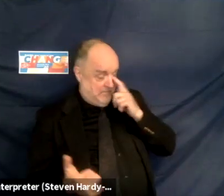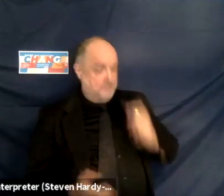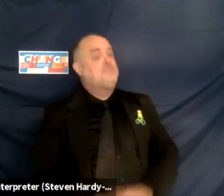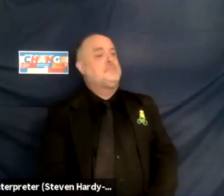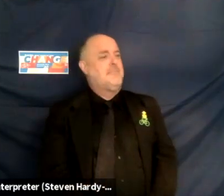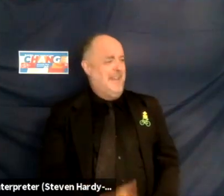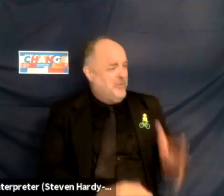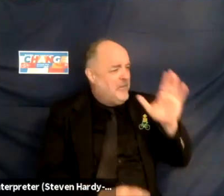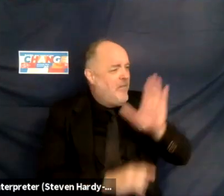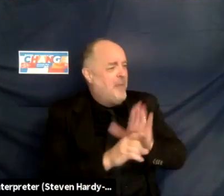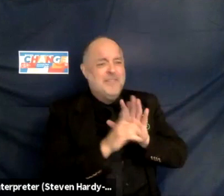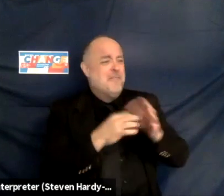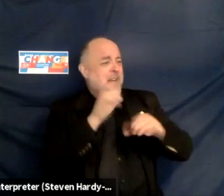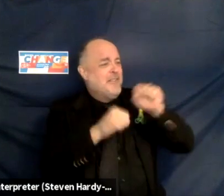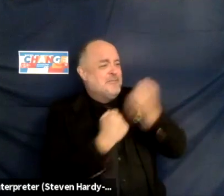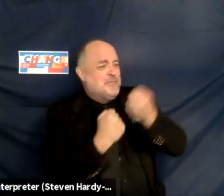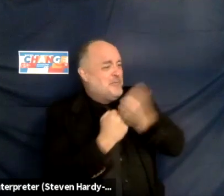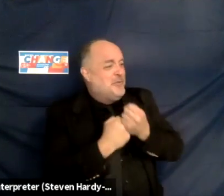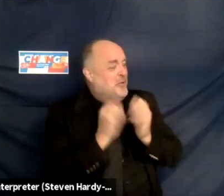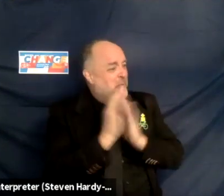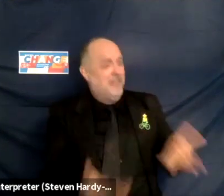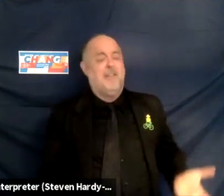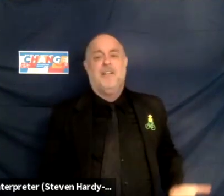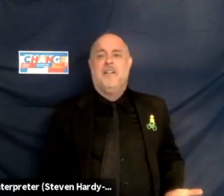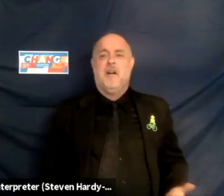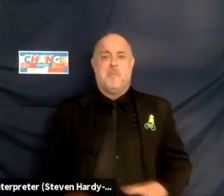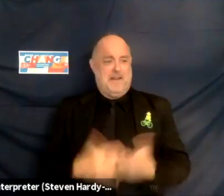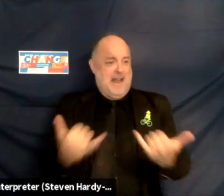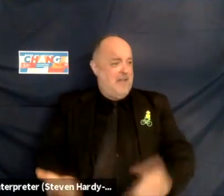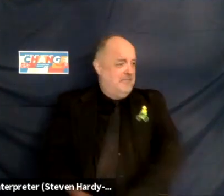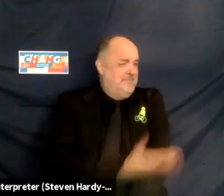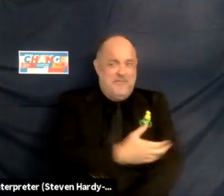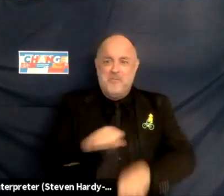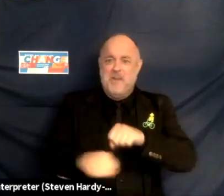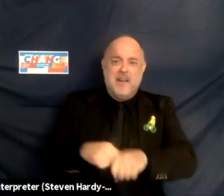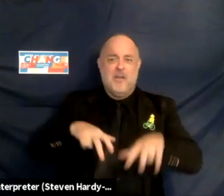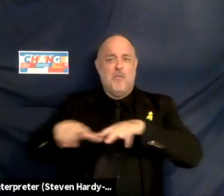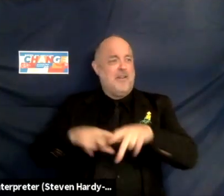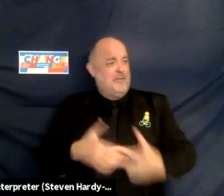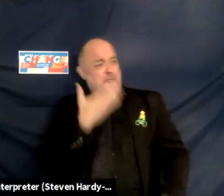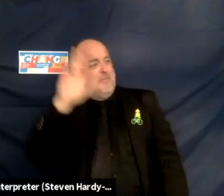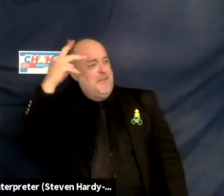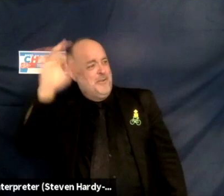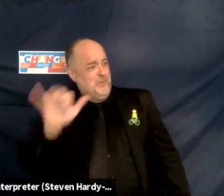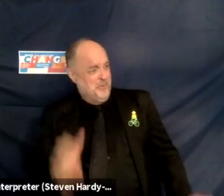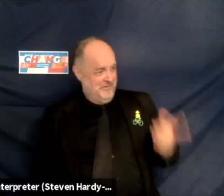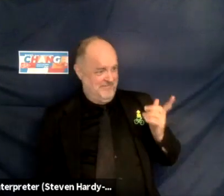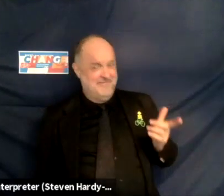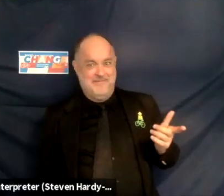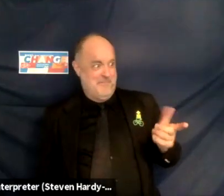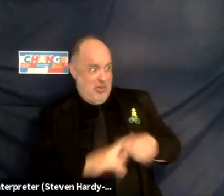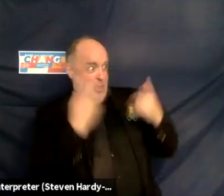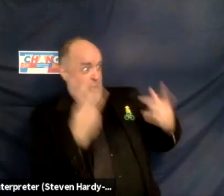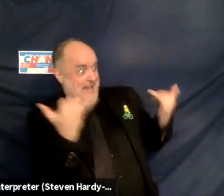as you developed as a bicycle-friendly community. But now, obviously, better biking and walking is good politics for you as a mayor, because, like, look where you are